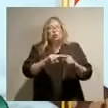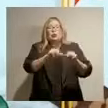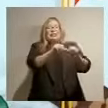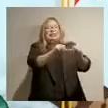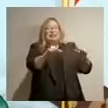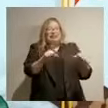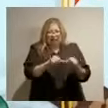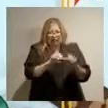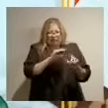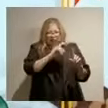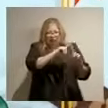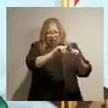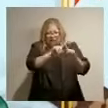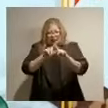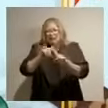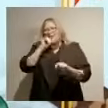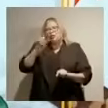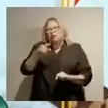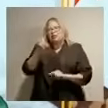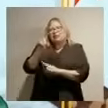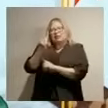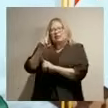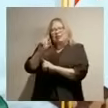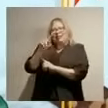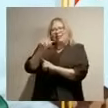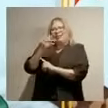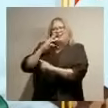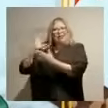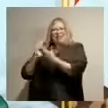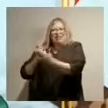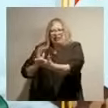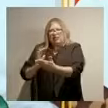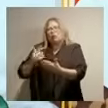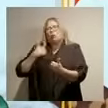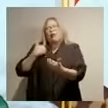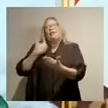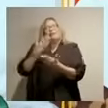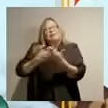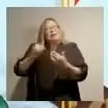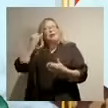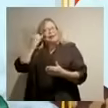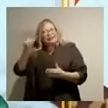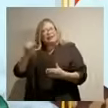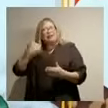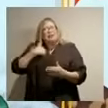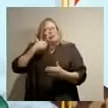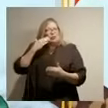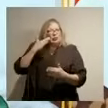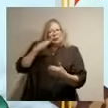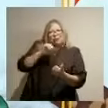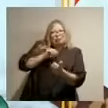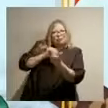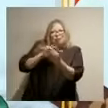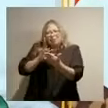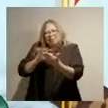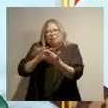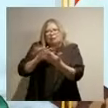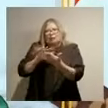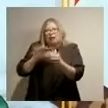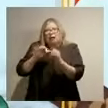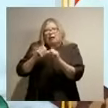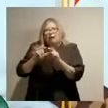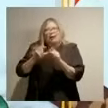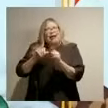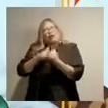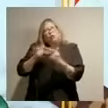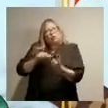the Delta Conveyance, and we have some ideas that we'll be pursuing to address whatever anxiety may be there. But in